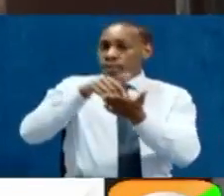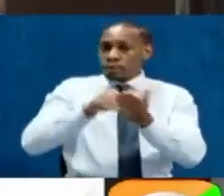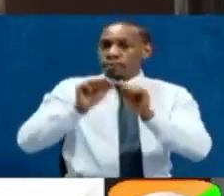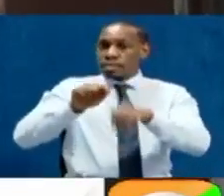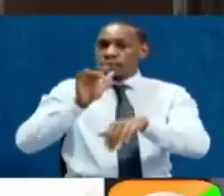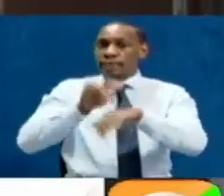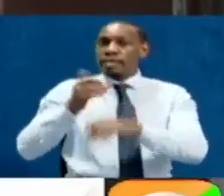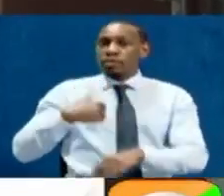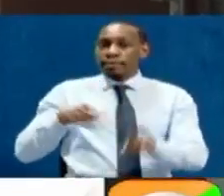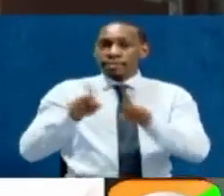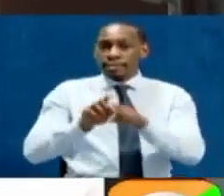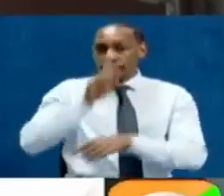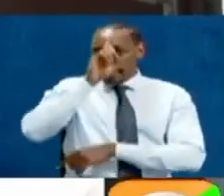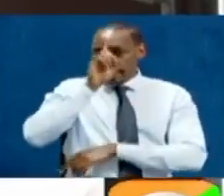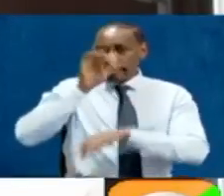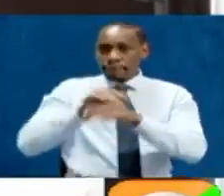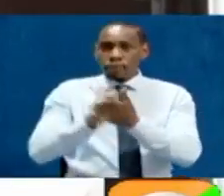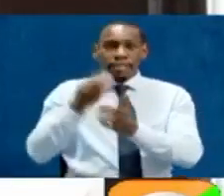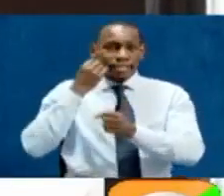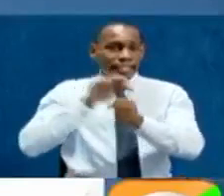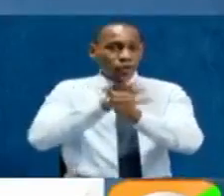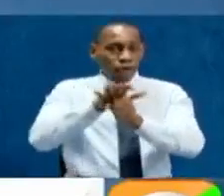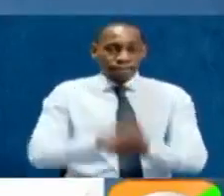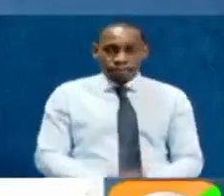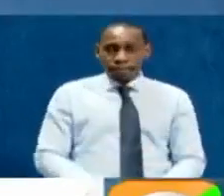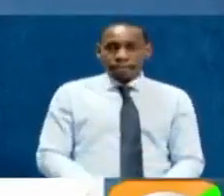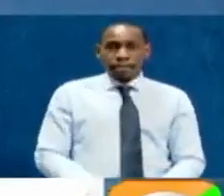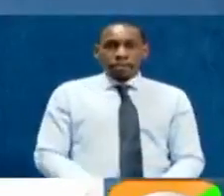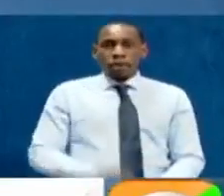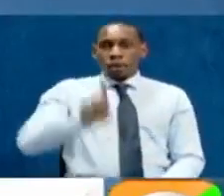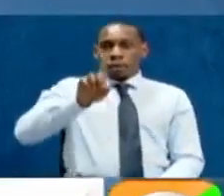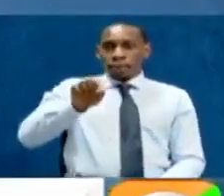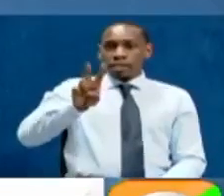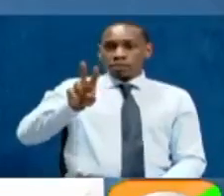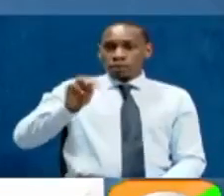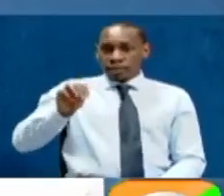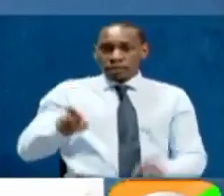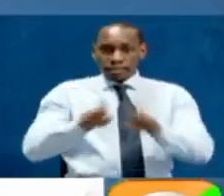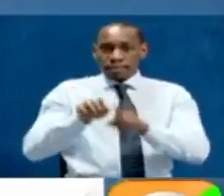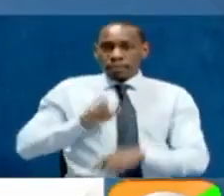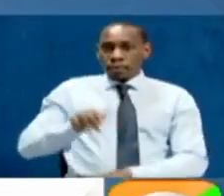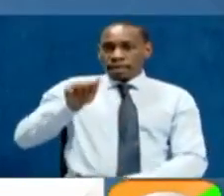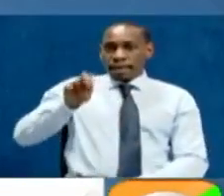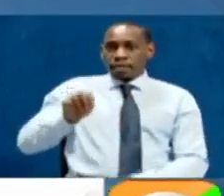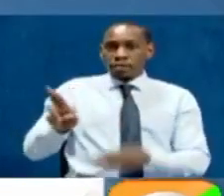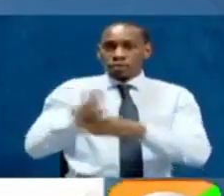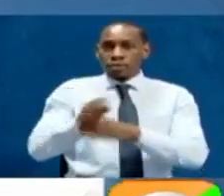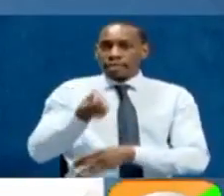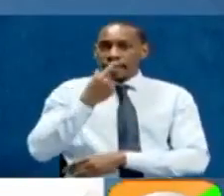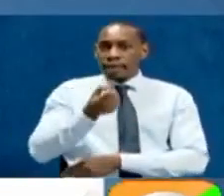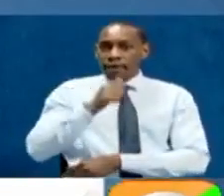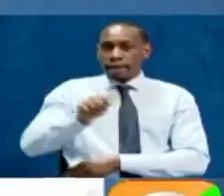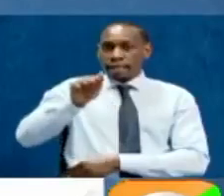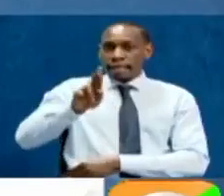to being infected and severely affected with COVID-19. For the 1.2 million like Anne who are on antiretroviral